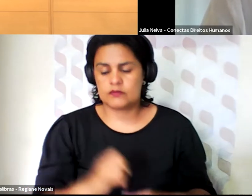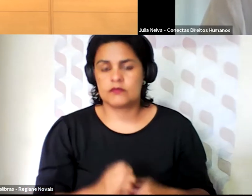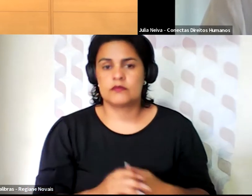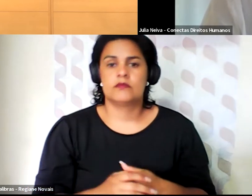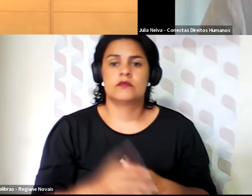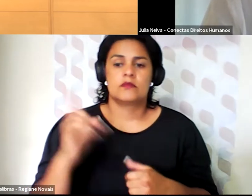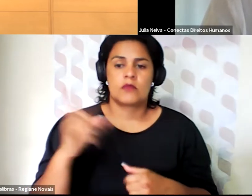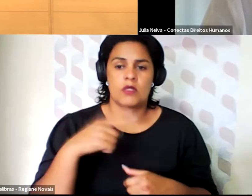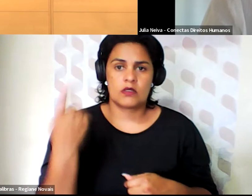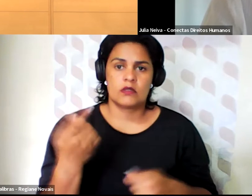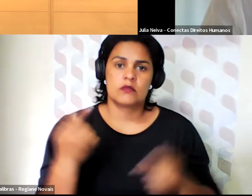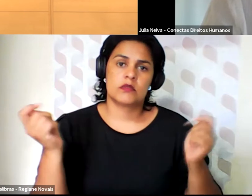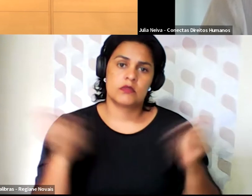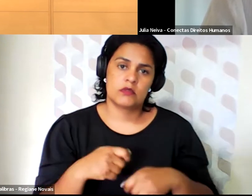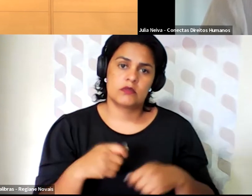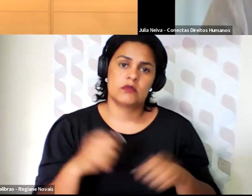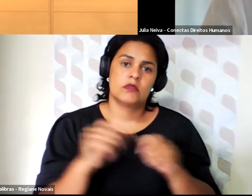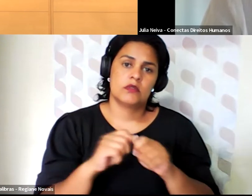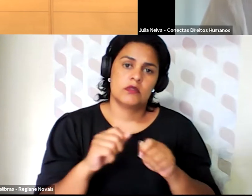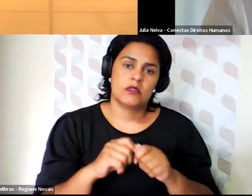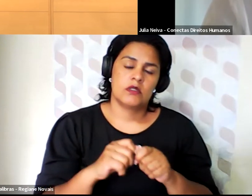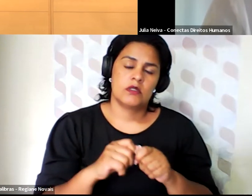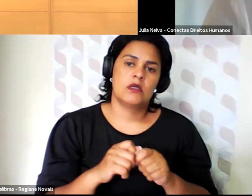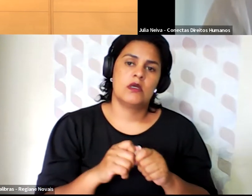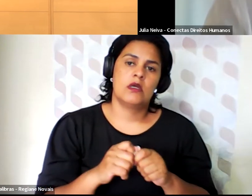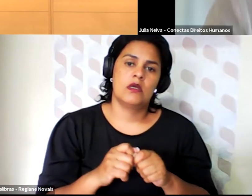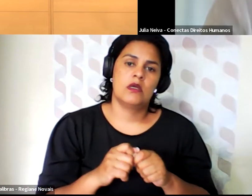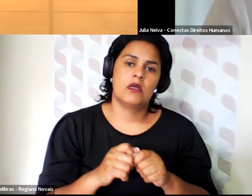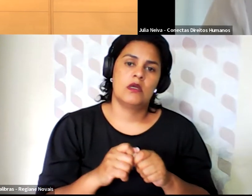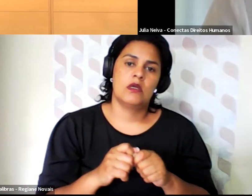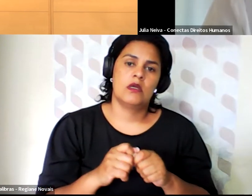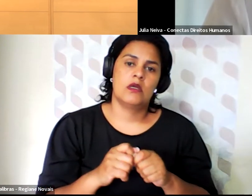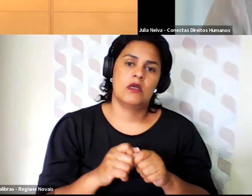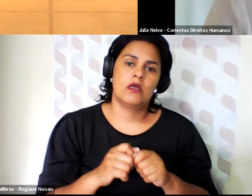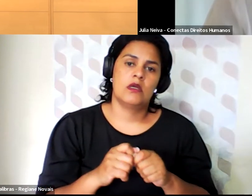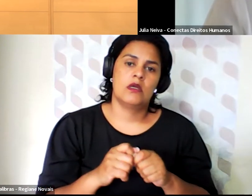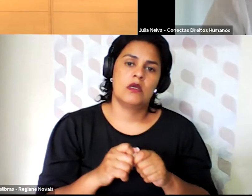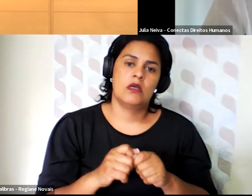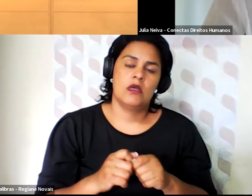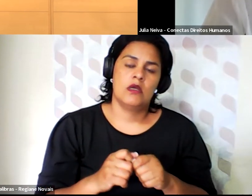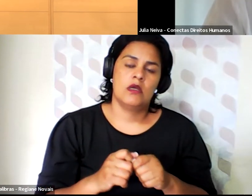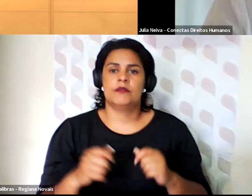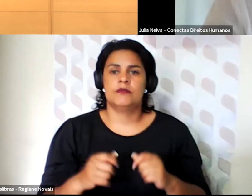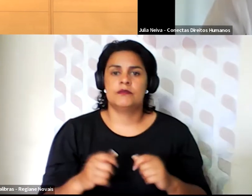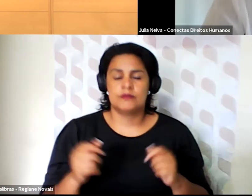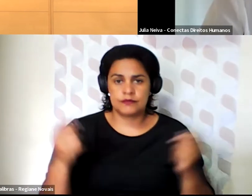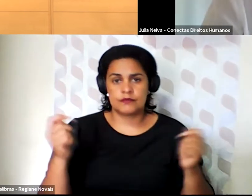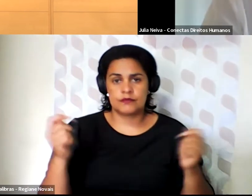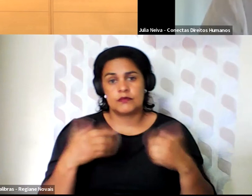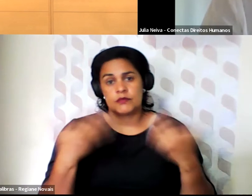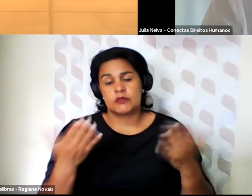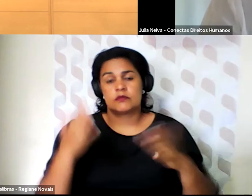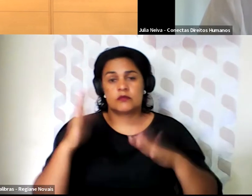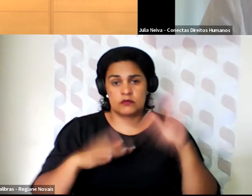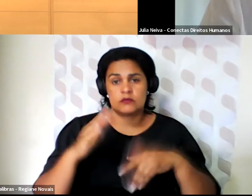be in the right track, in the sense of protecting environment, to protect people, to protect